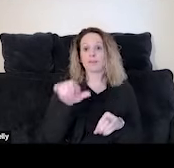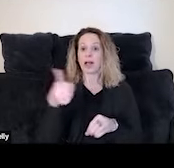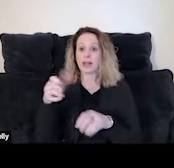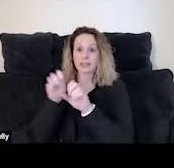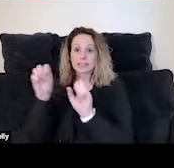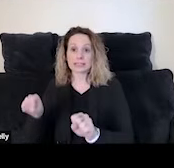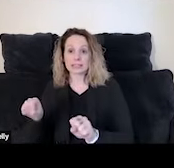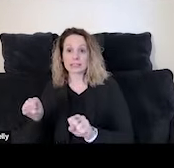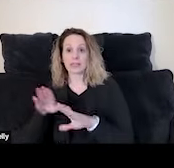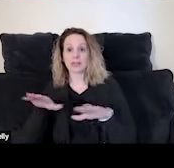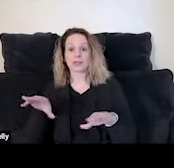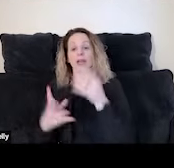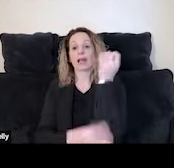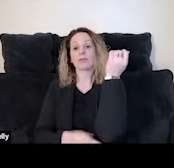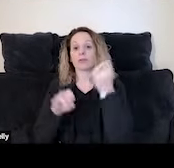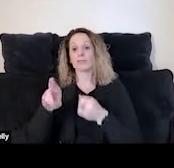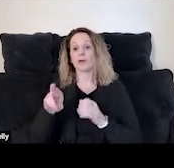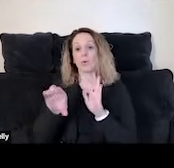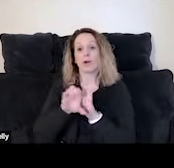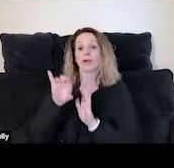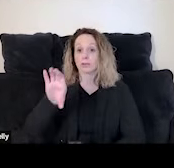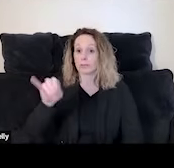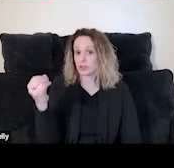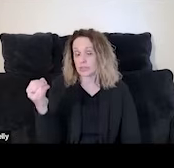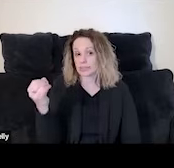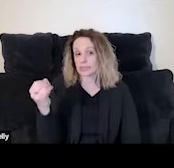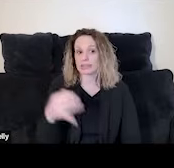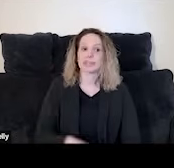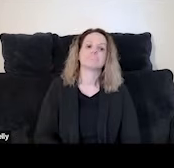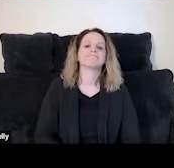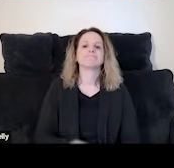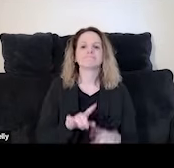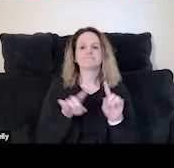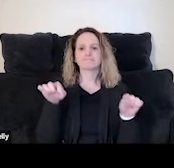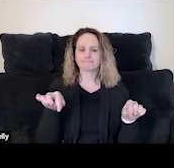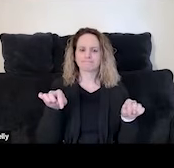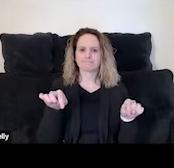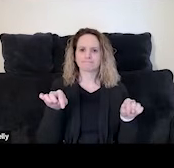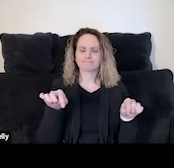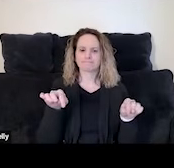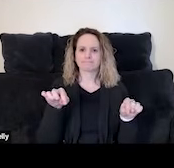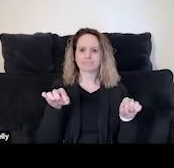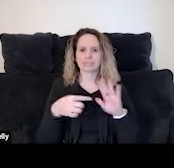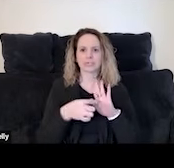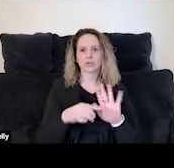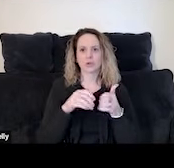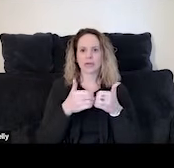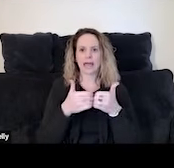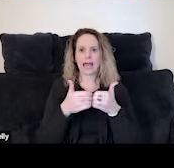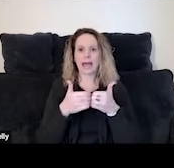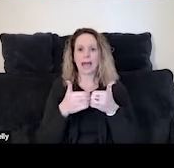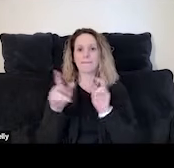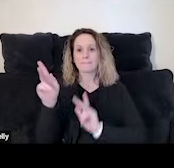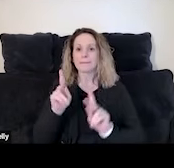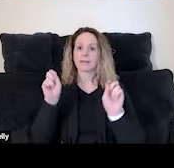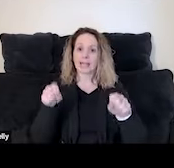systems, such as child welfare or criminal justice. But this was a way that a number of folks were